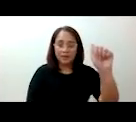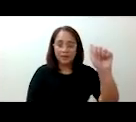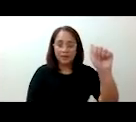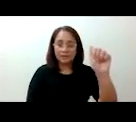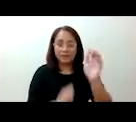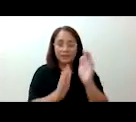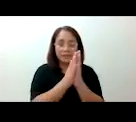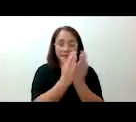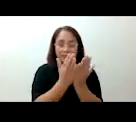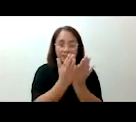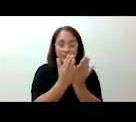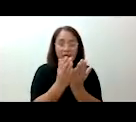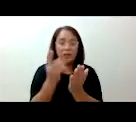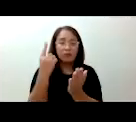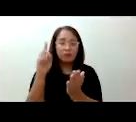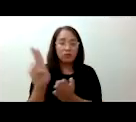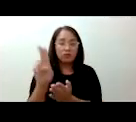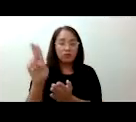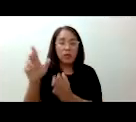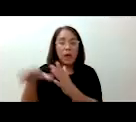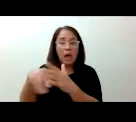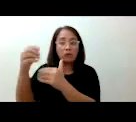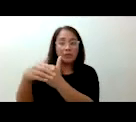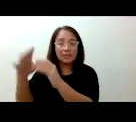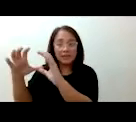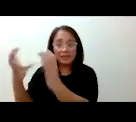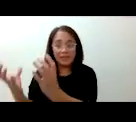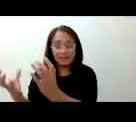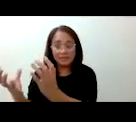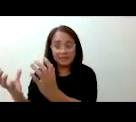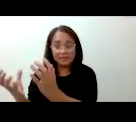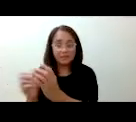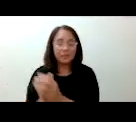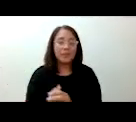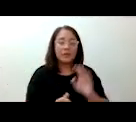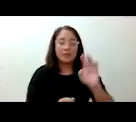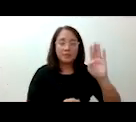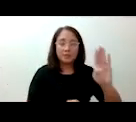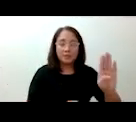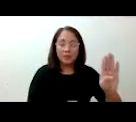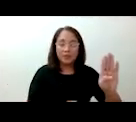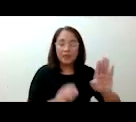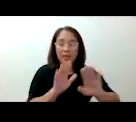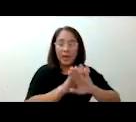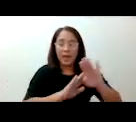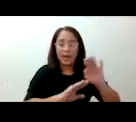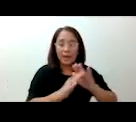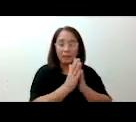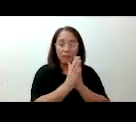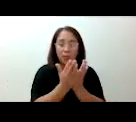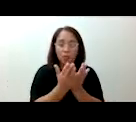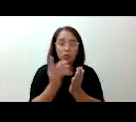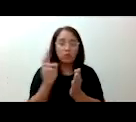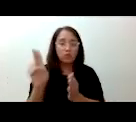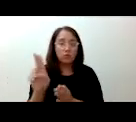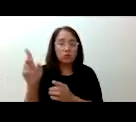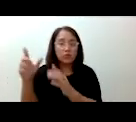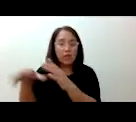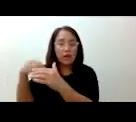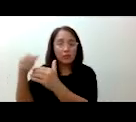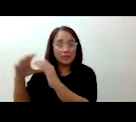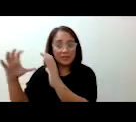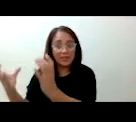are meant to be used outside of class. B, handbooks are meant to be used outside of